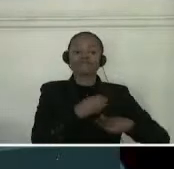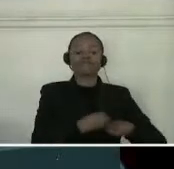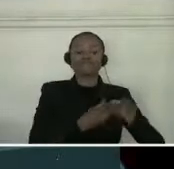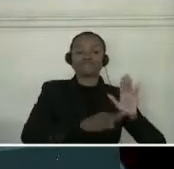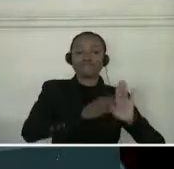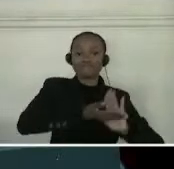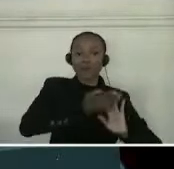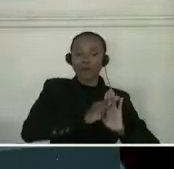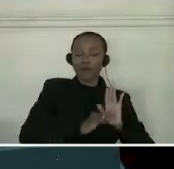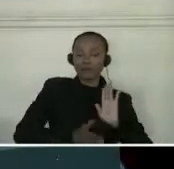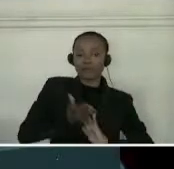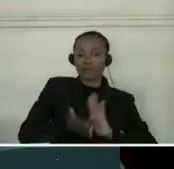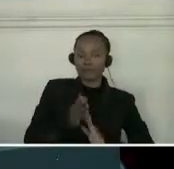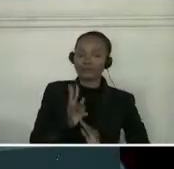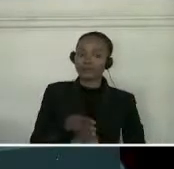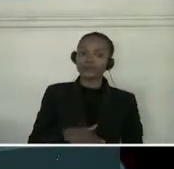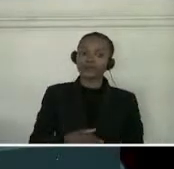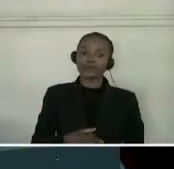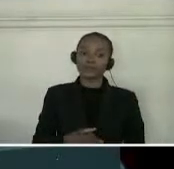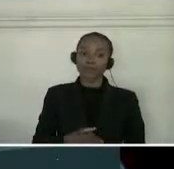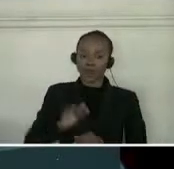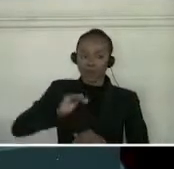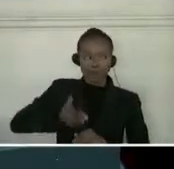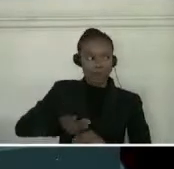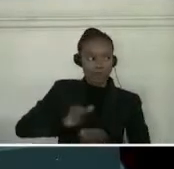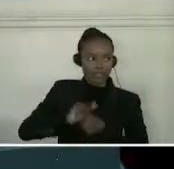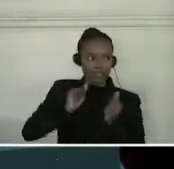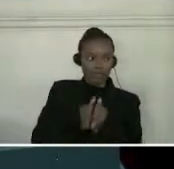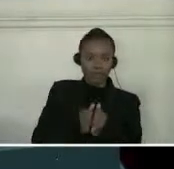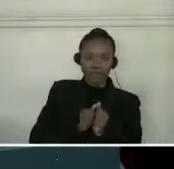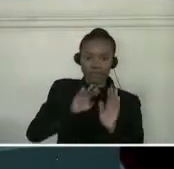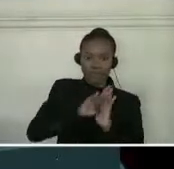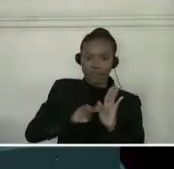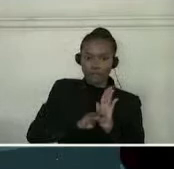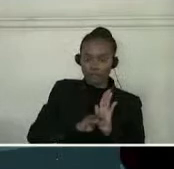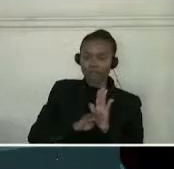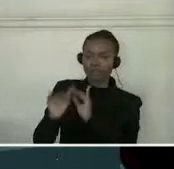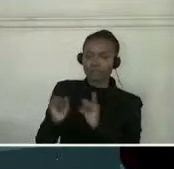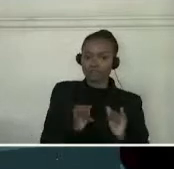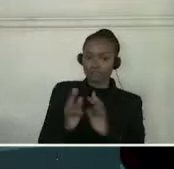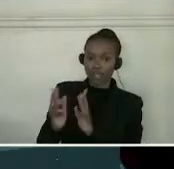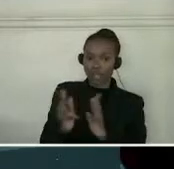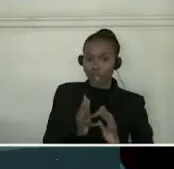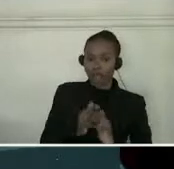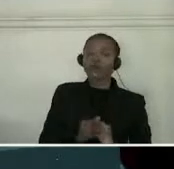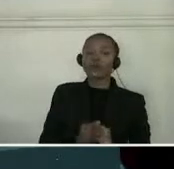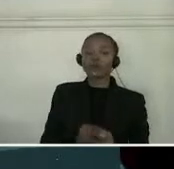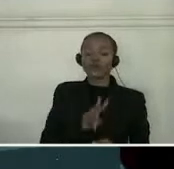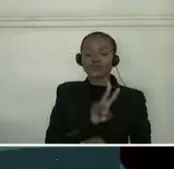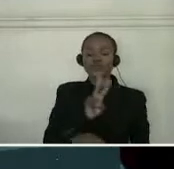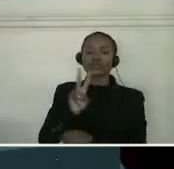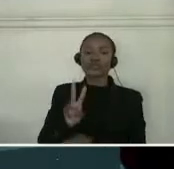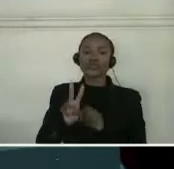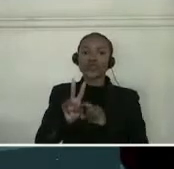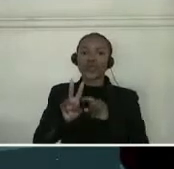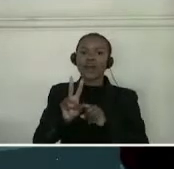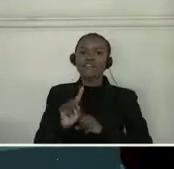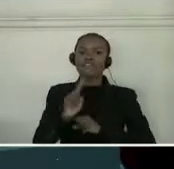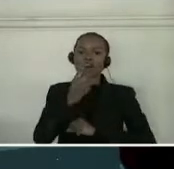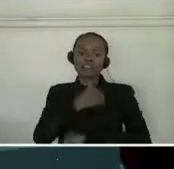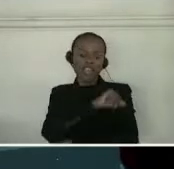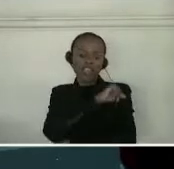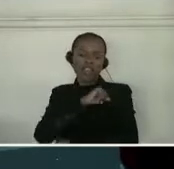introduced with 22 first aiders trained to ensure the safe the